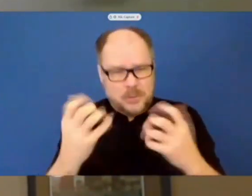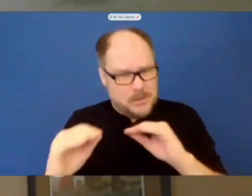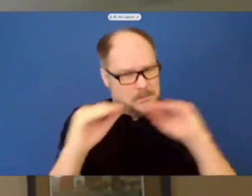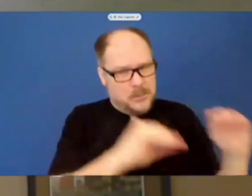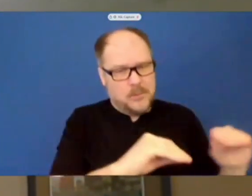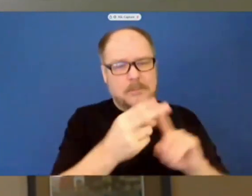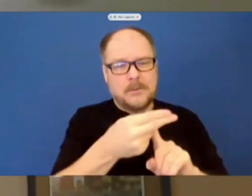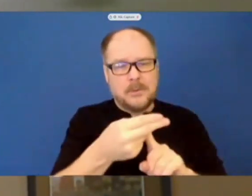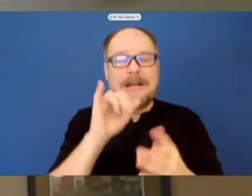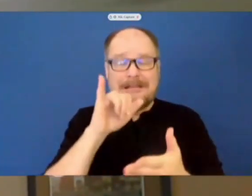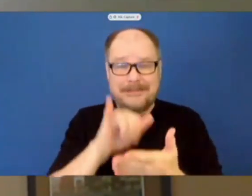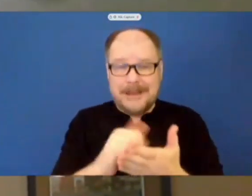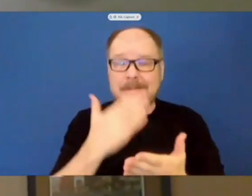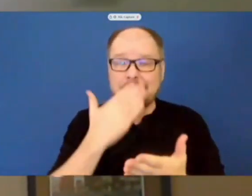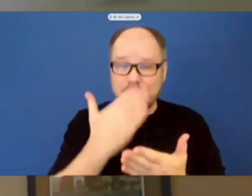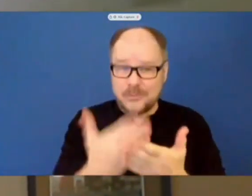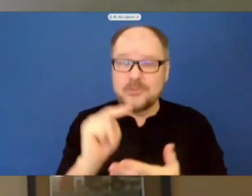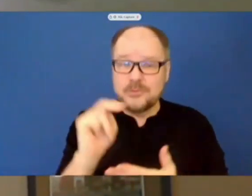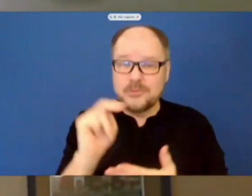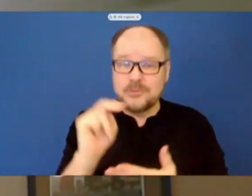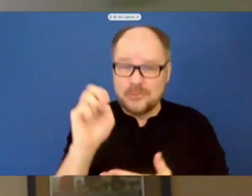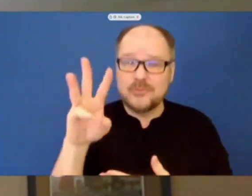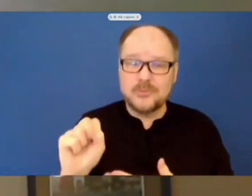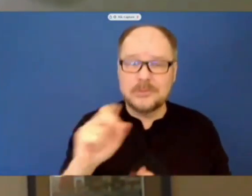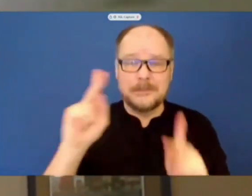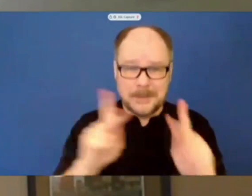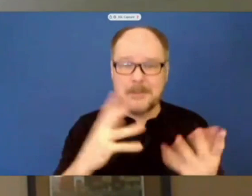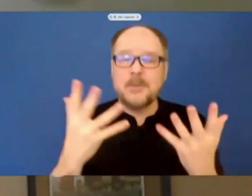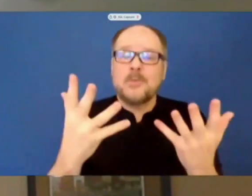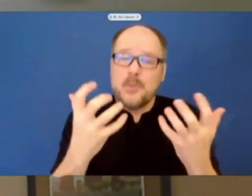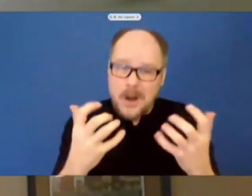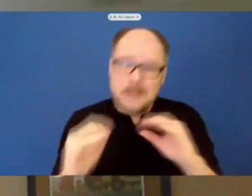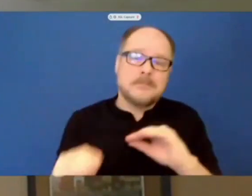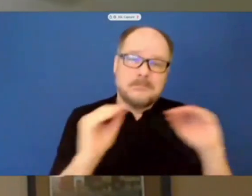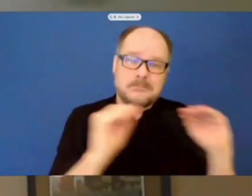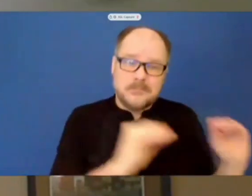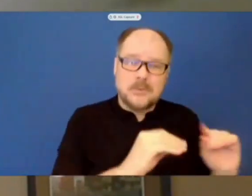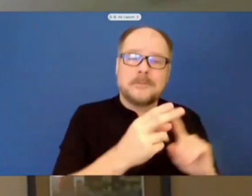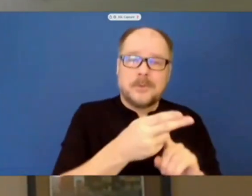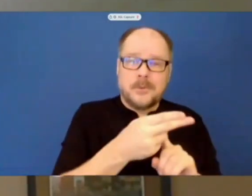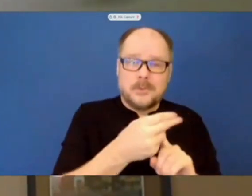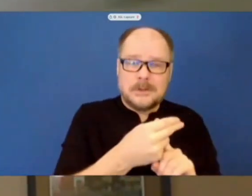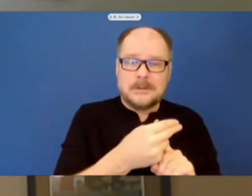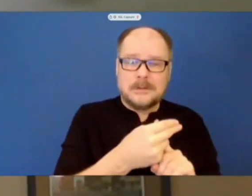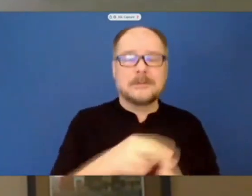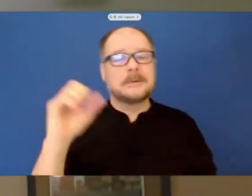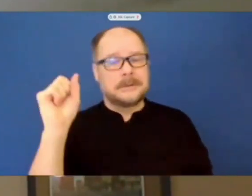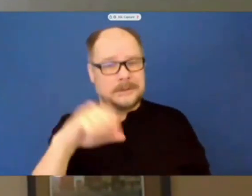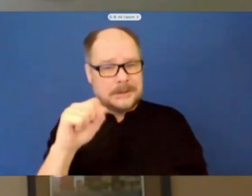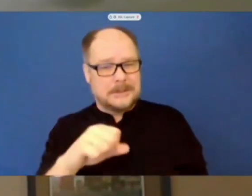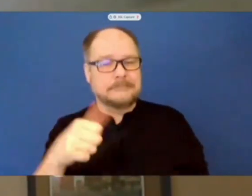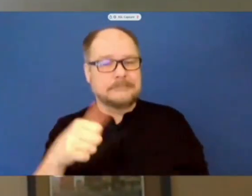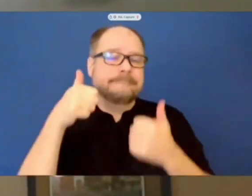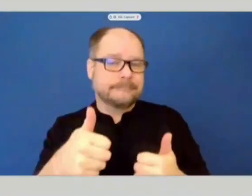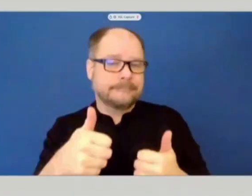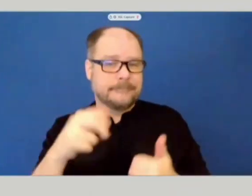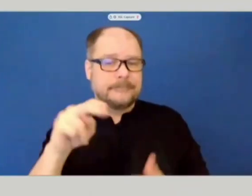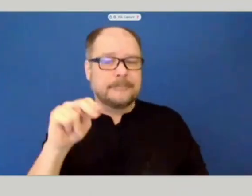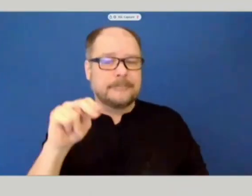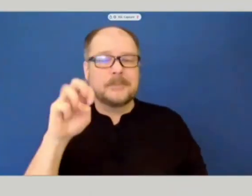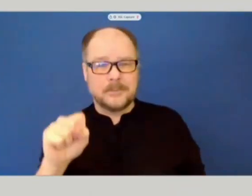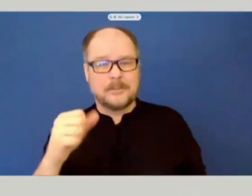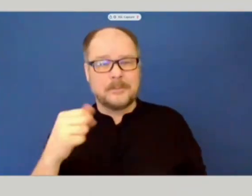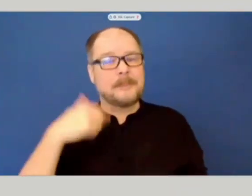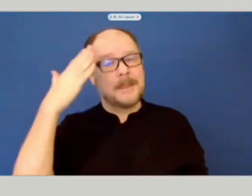good news as part of this process, is that we have people that want to come inside. Yes. So that's great news. Moving forward, I know that there is no